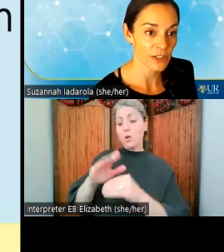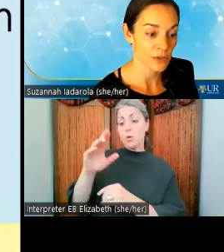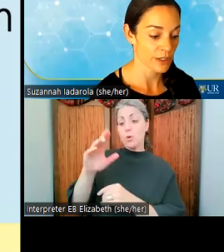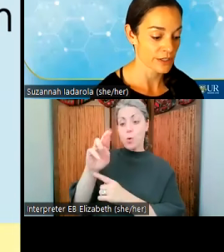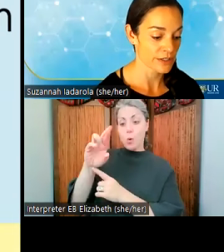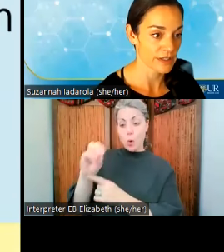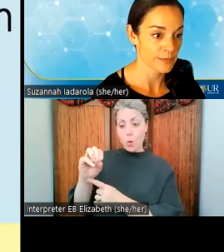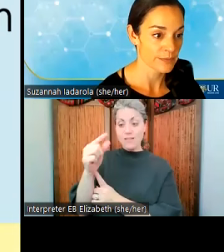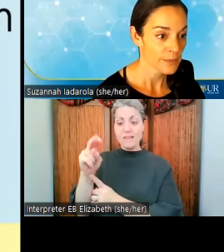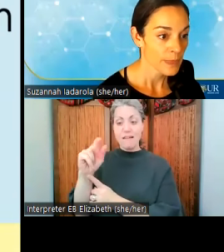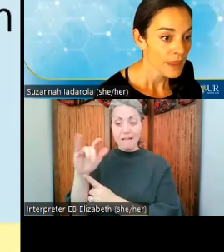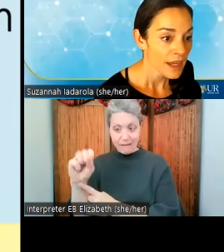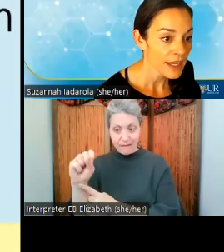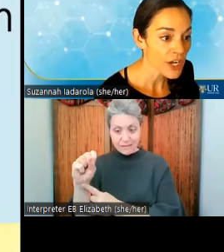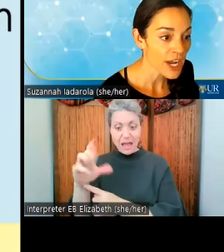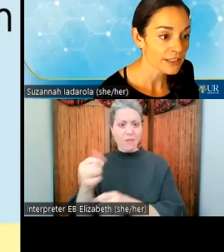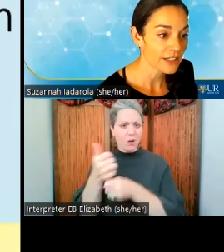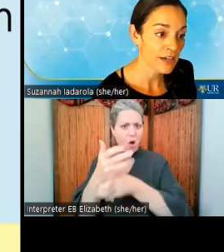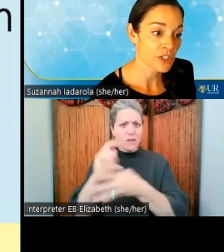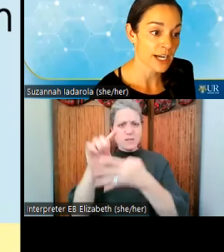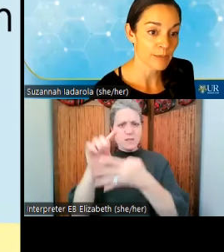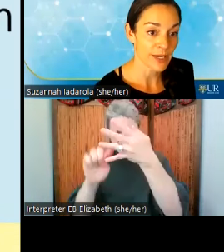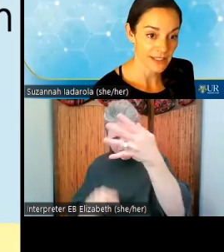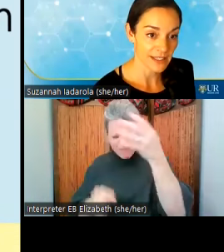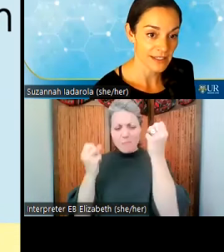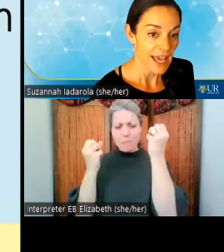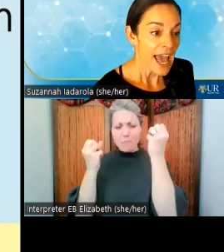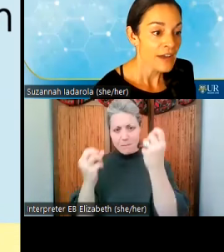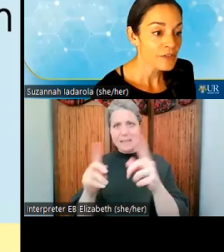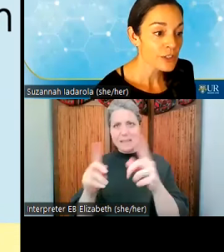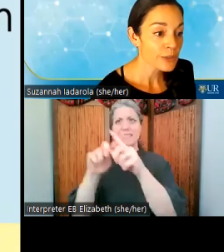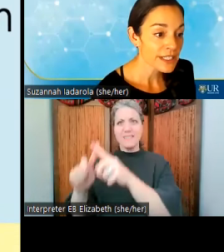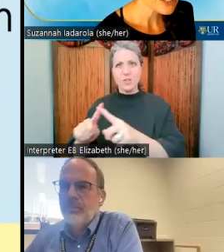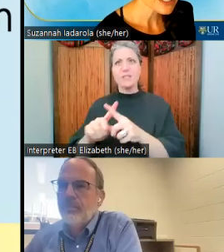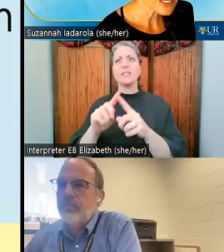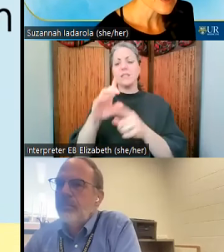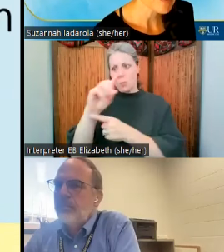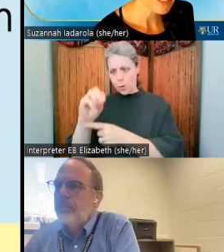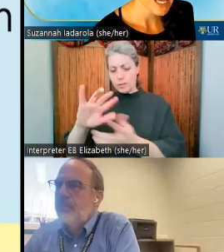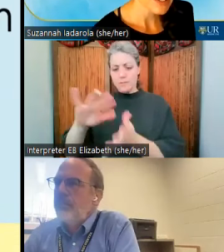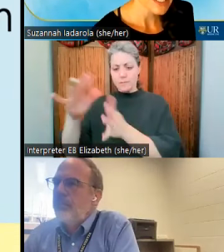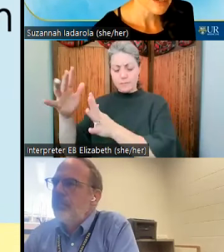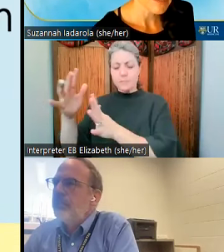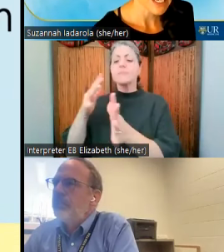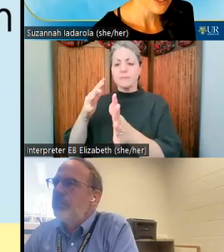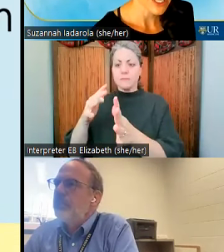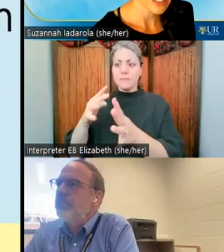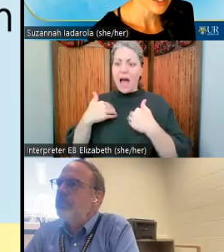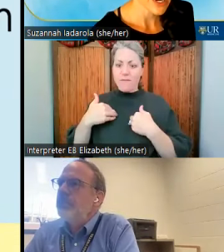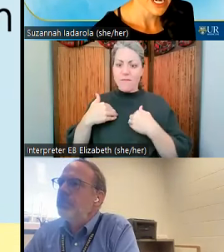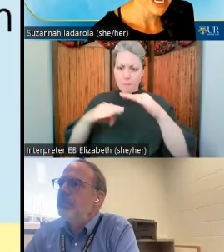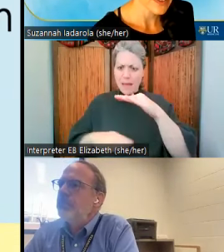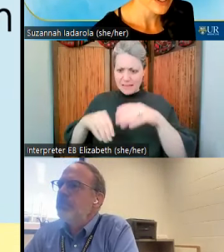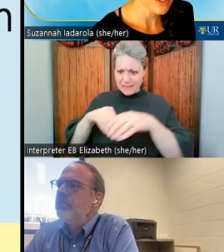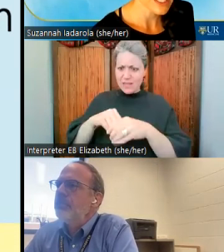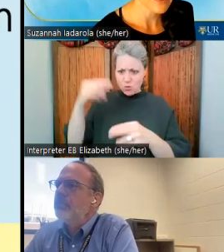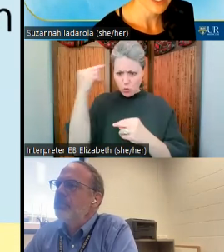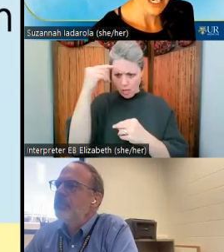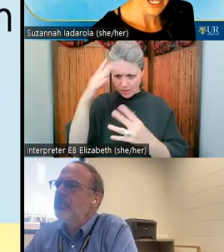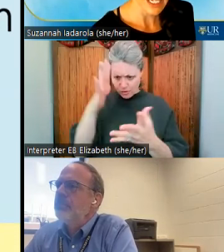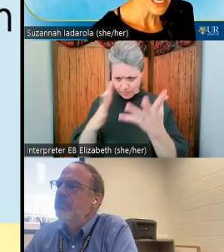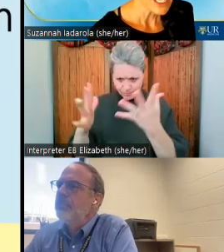neurologic disorders in childhood have a genetic basis. After completion of his pediatrics and medical genetics training at the